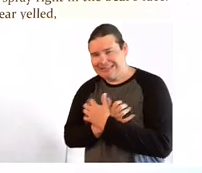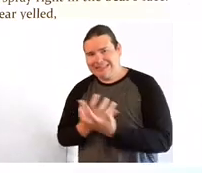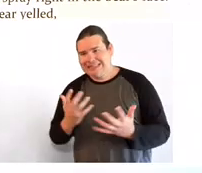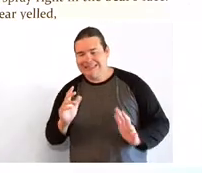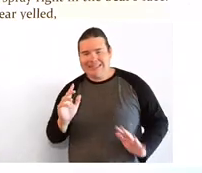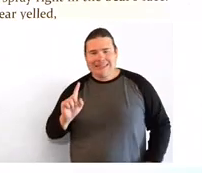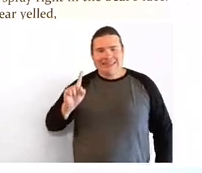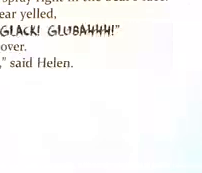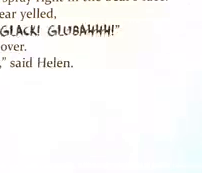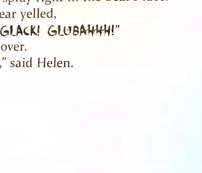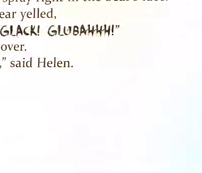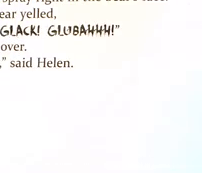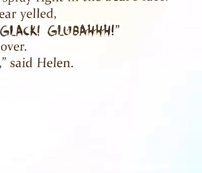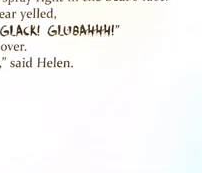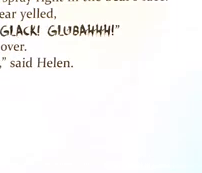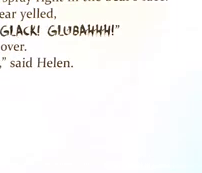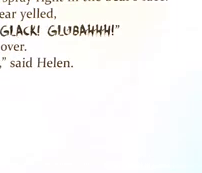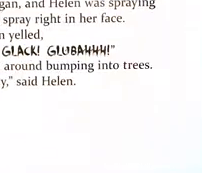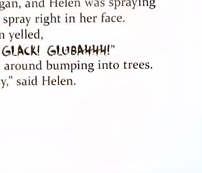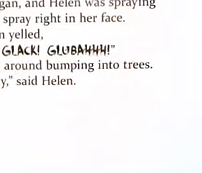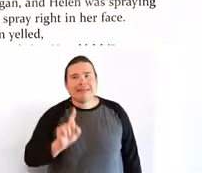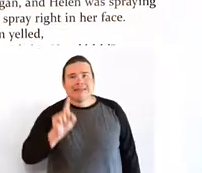sorry, bear," Helen said.